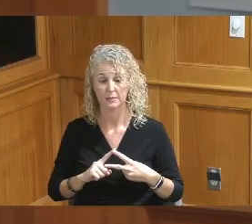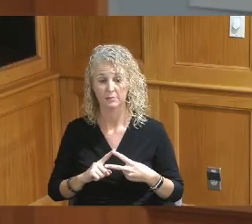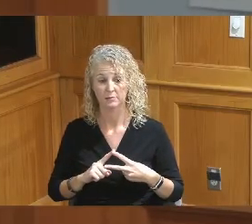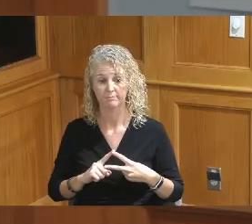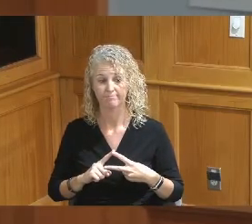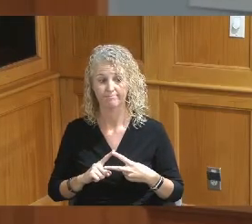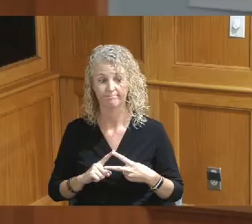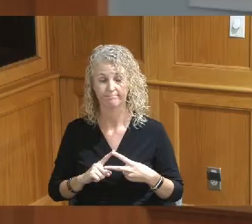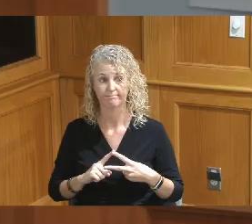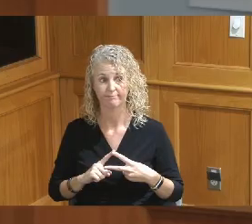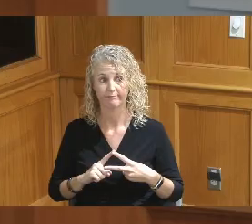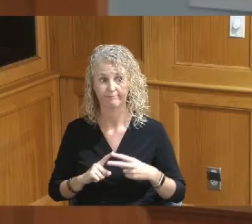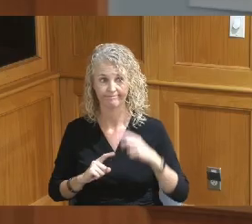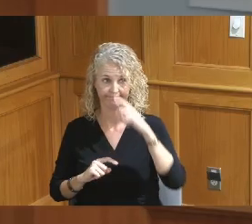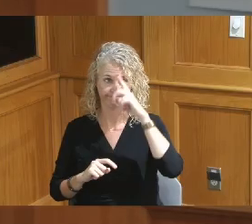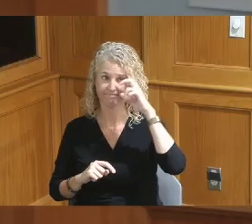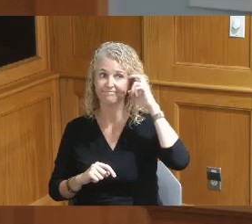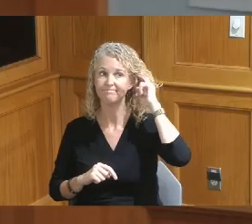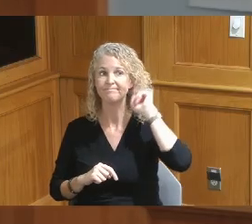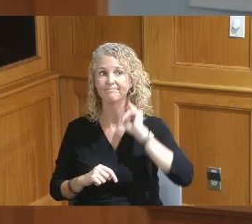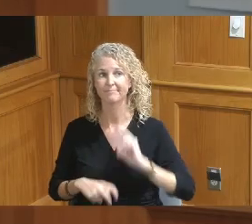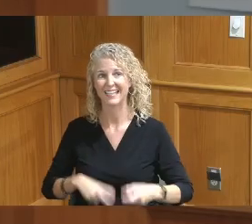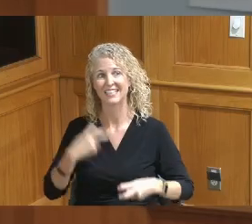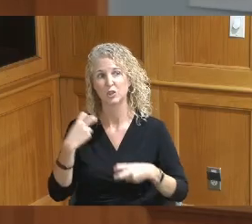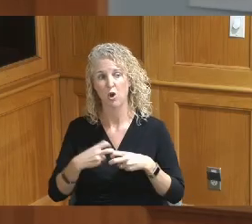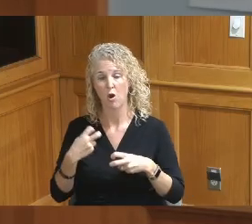it's difficult to provide